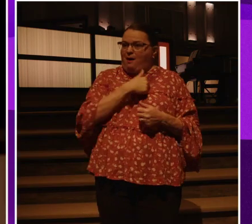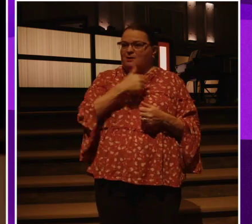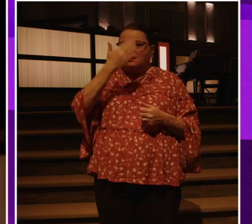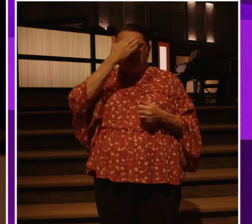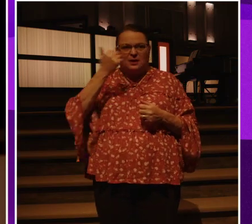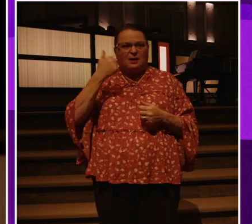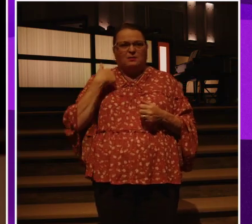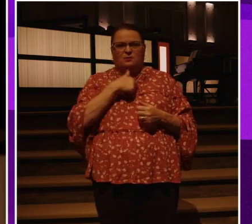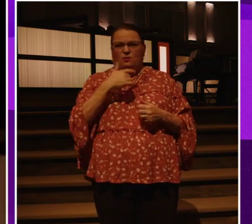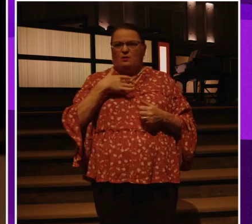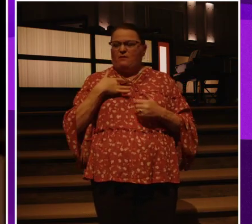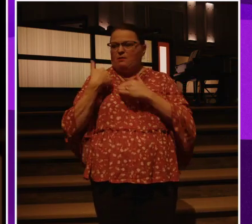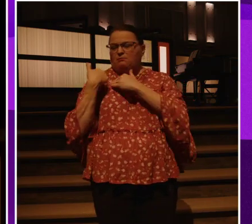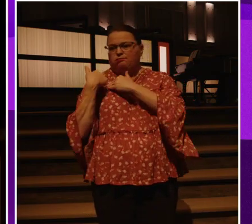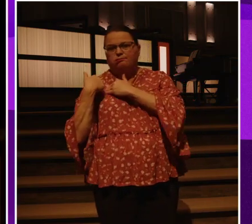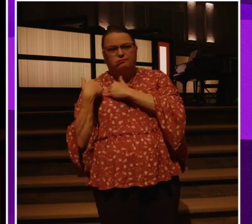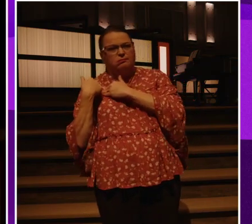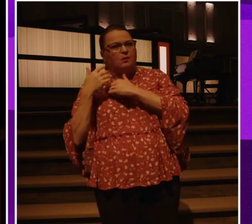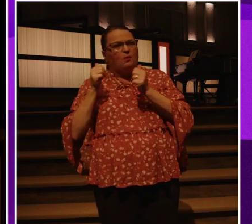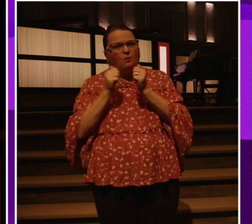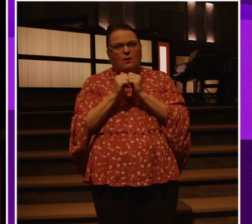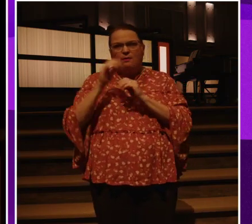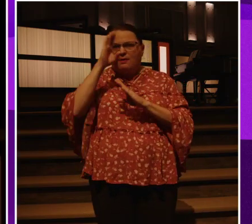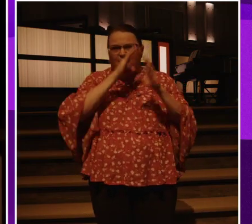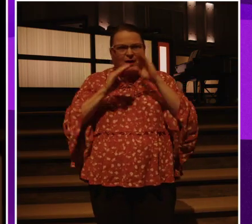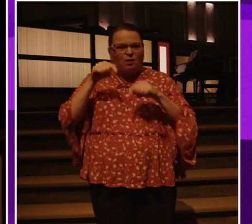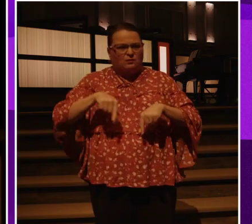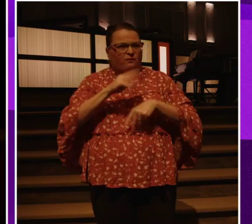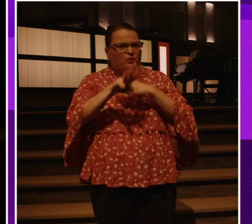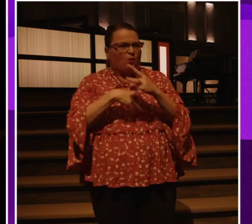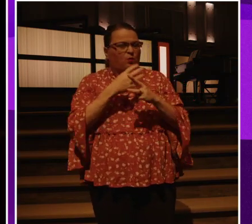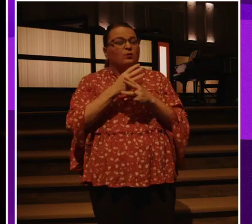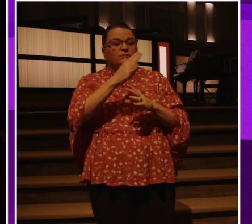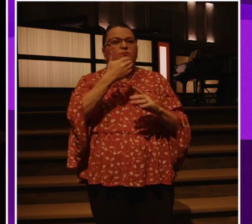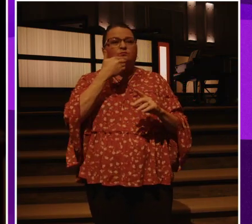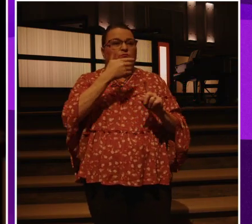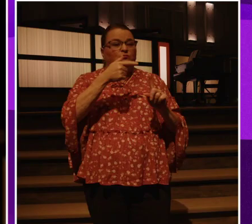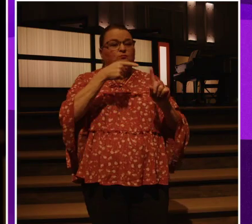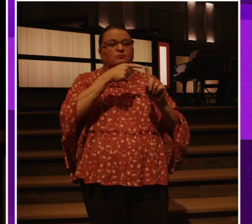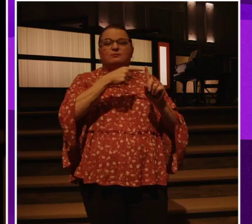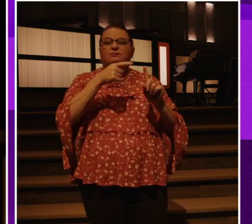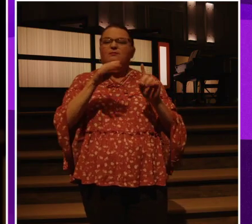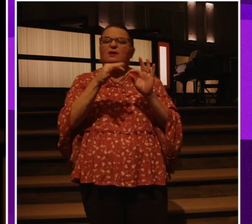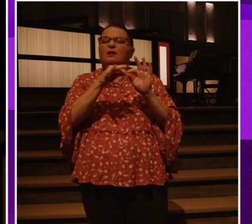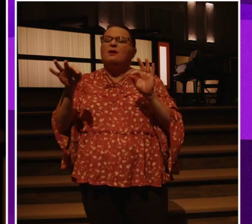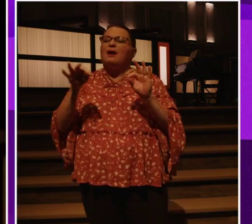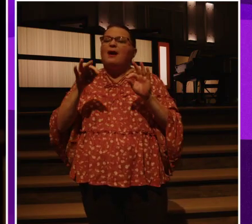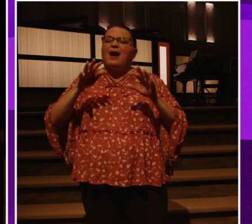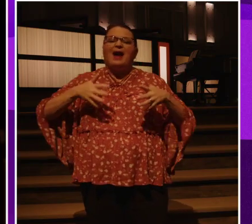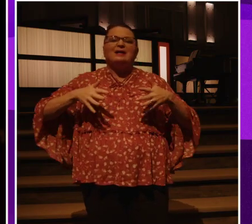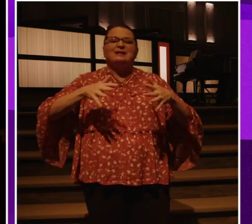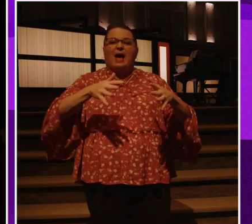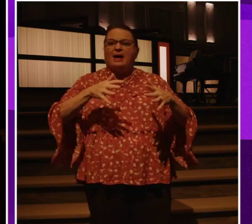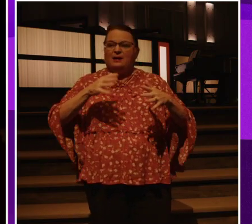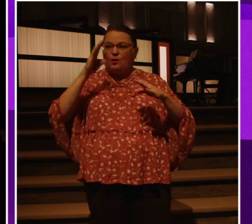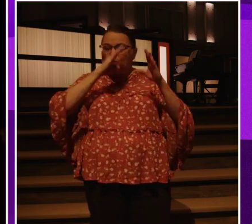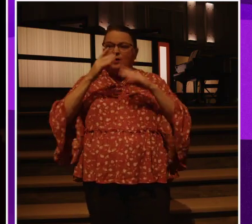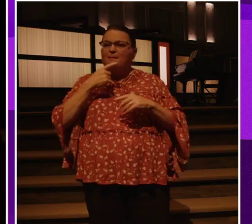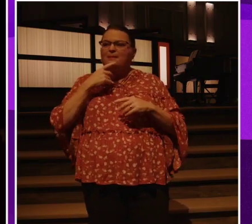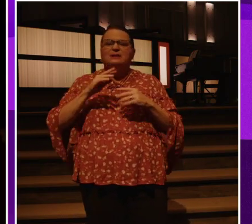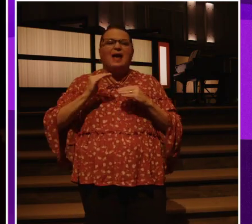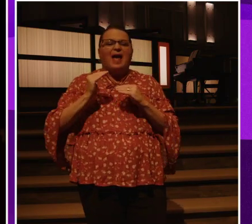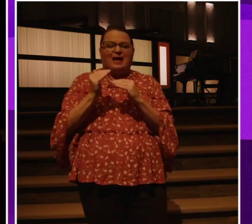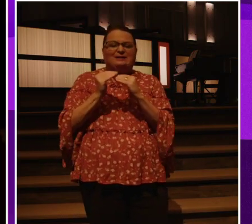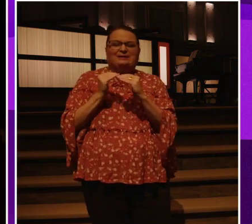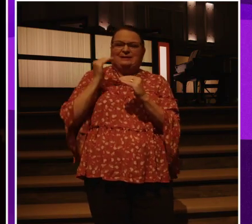with the cares of this world. In fact, a good definition of anxiety and worry is excessive